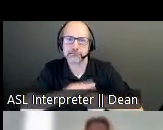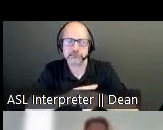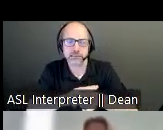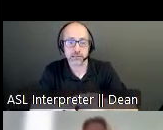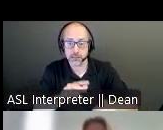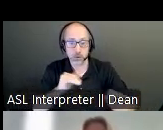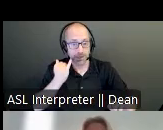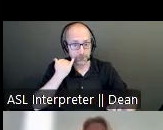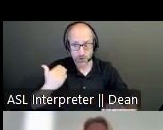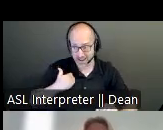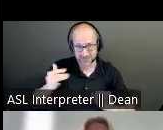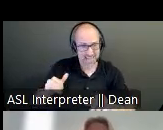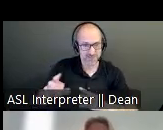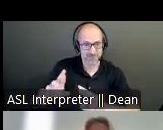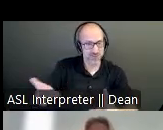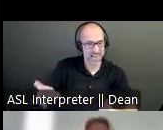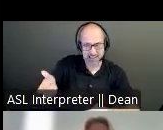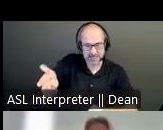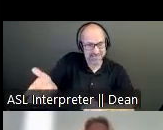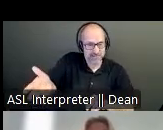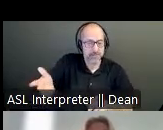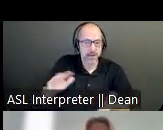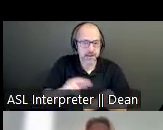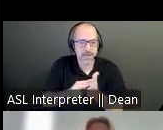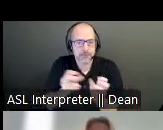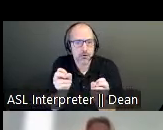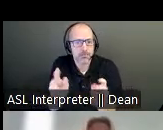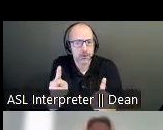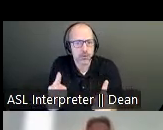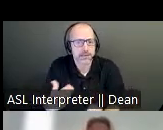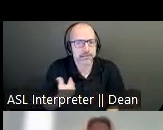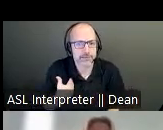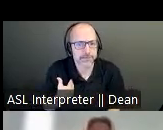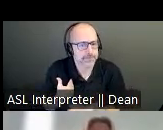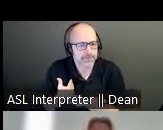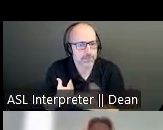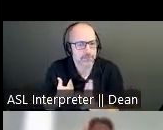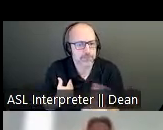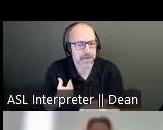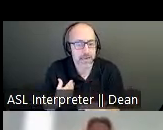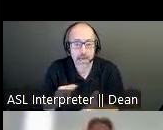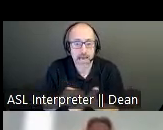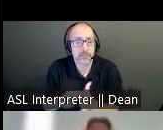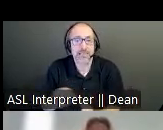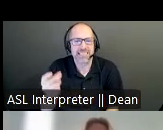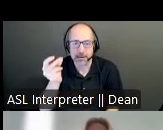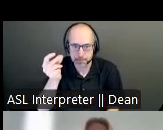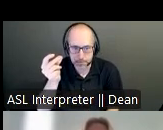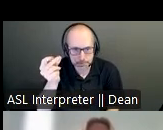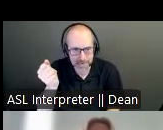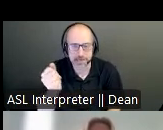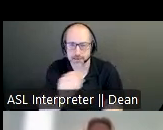accessible and close by provides an opportunity. And certainly they are immediate lethal, they have an immediate lethal